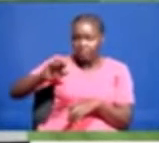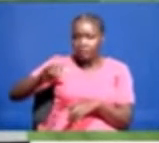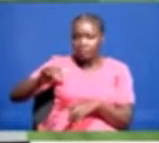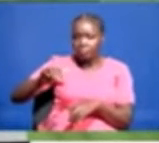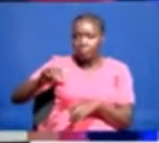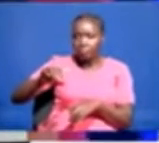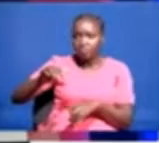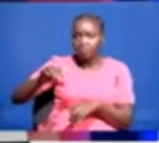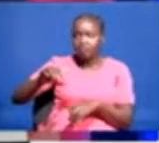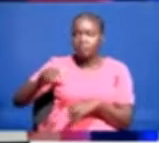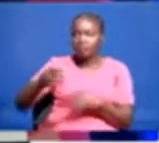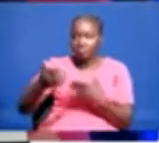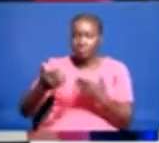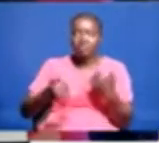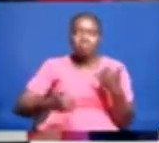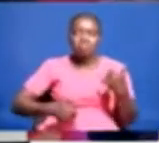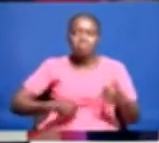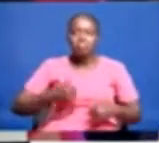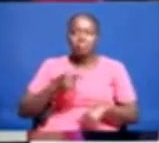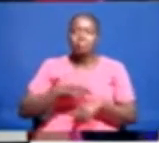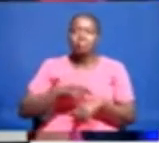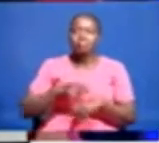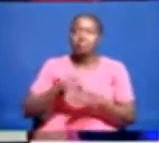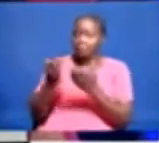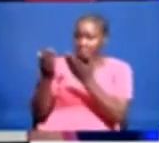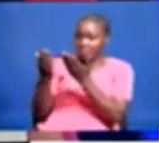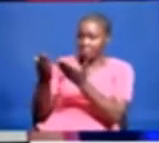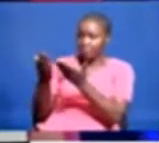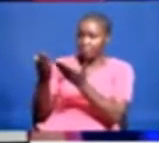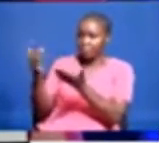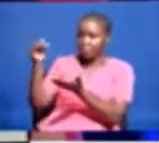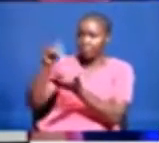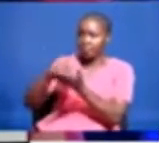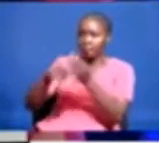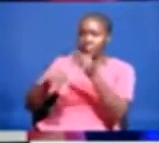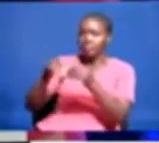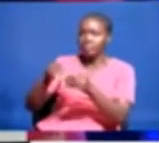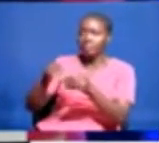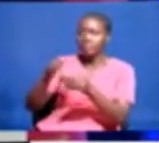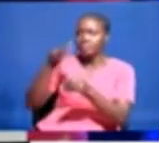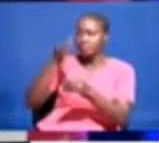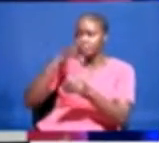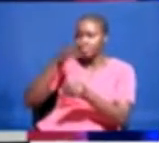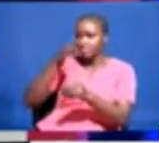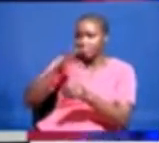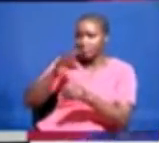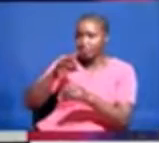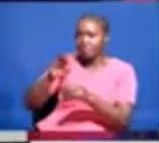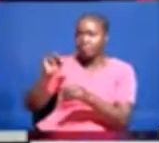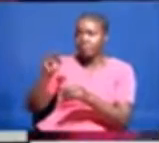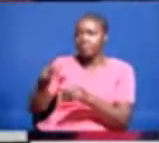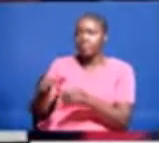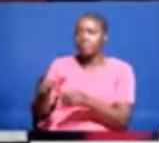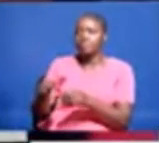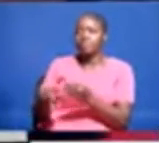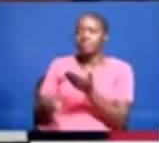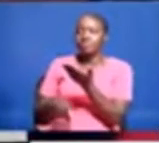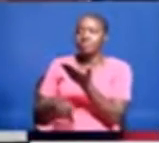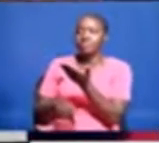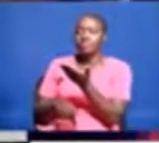a joyous moment for David Mwalika, who was re-elected as Kitui Rural Member of National Assembly.